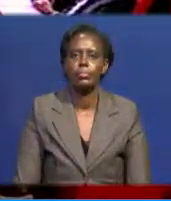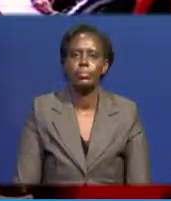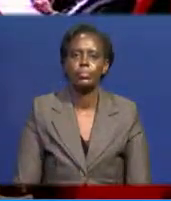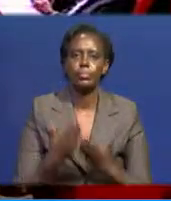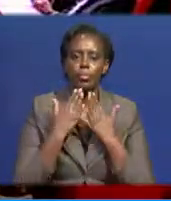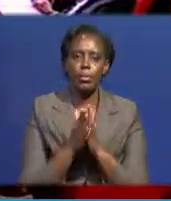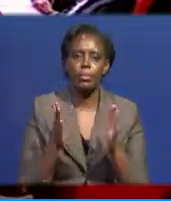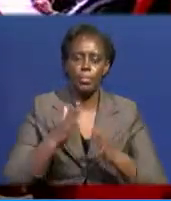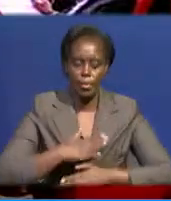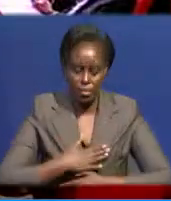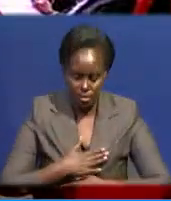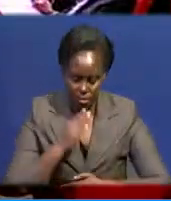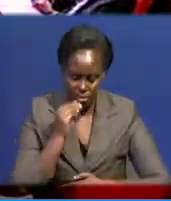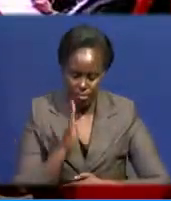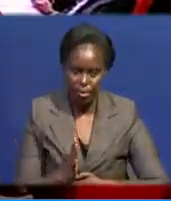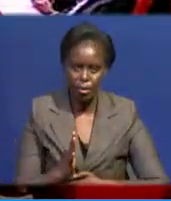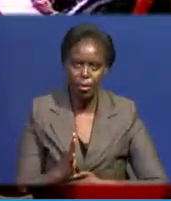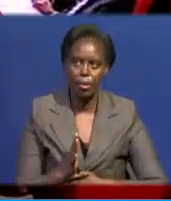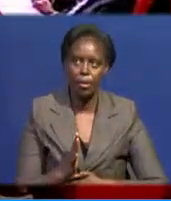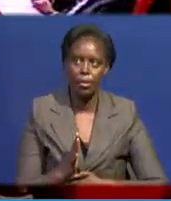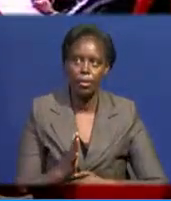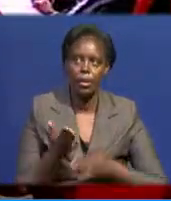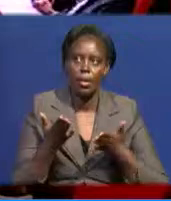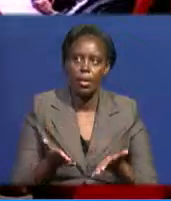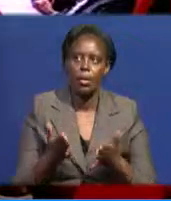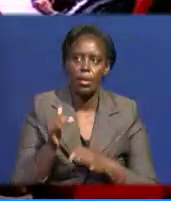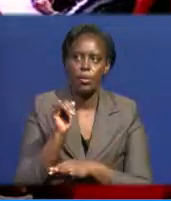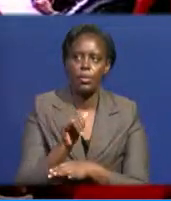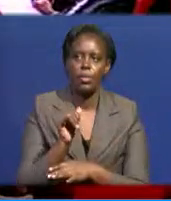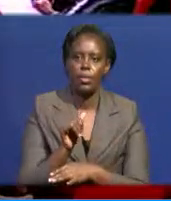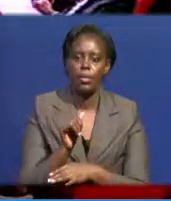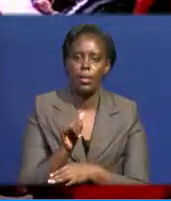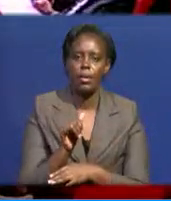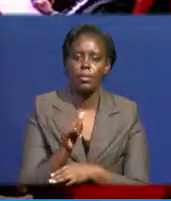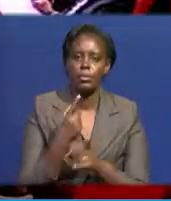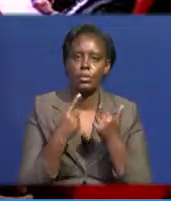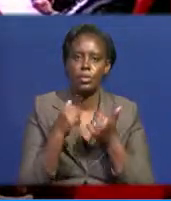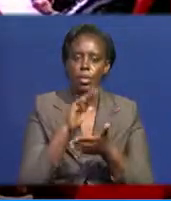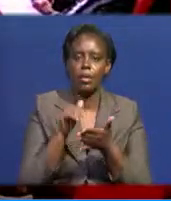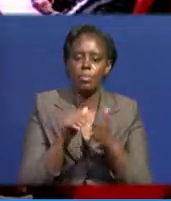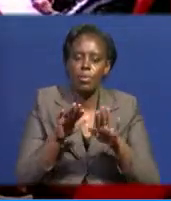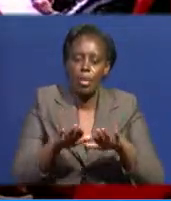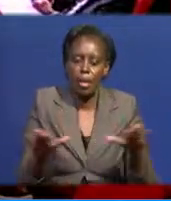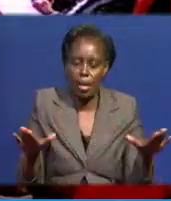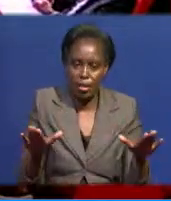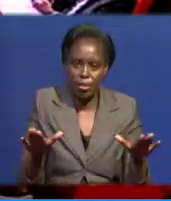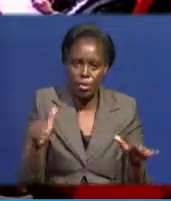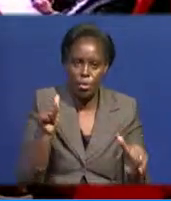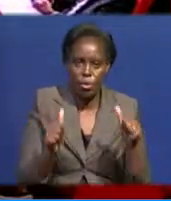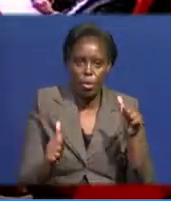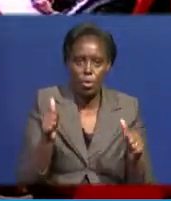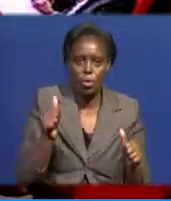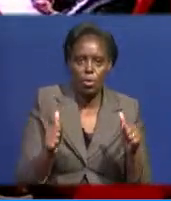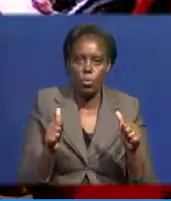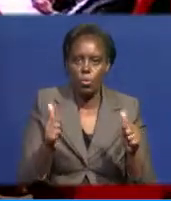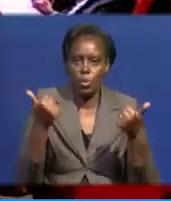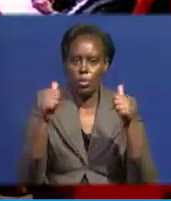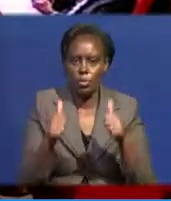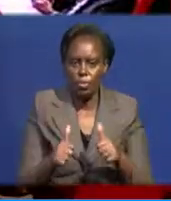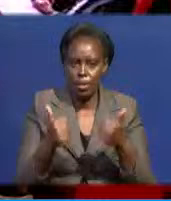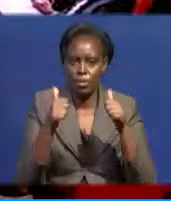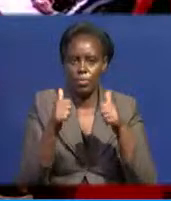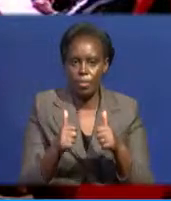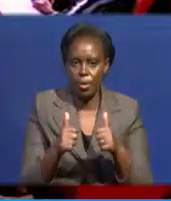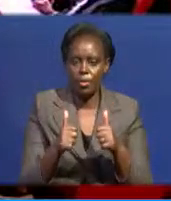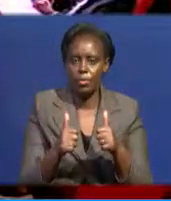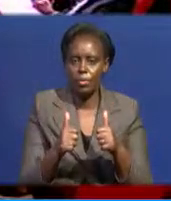Thank you, Mr. Speaker. Mr. Speaker, now that we are talking of land which has not been alienated